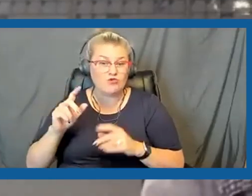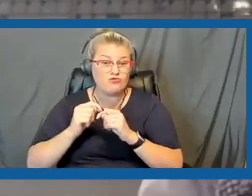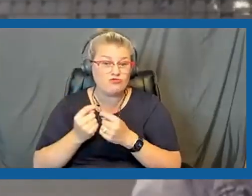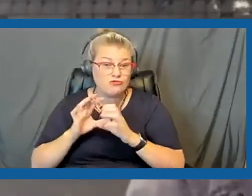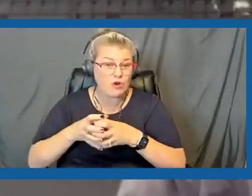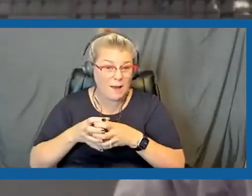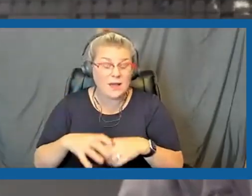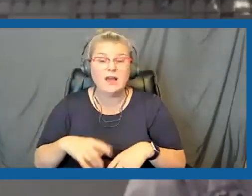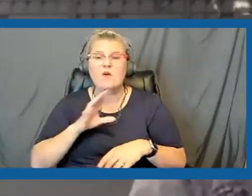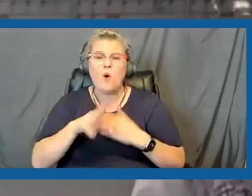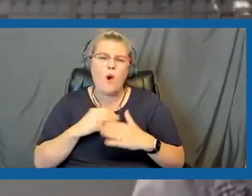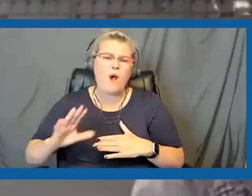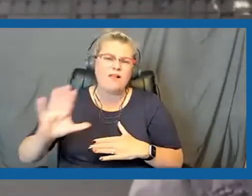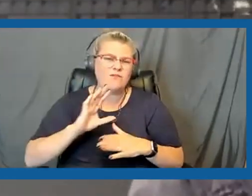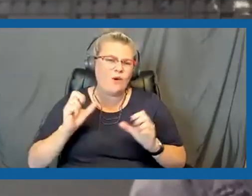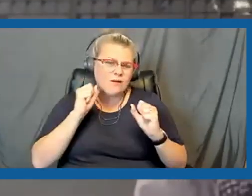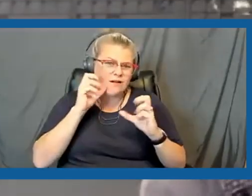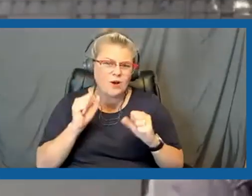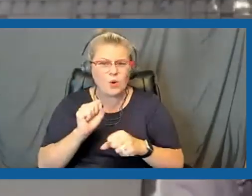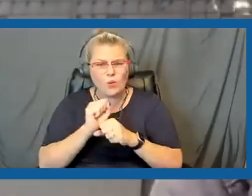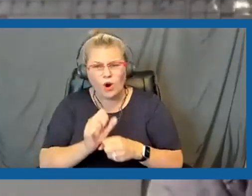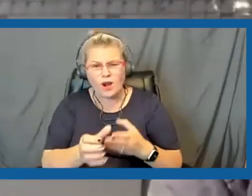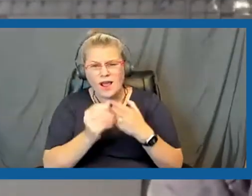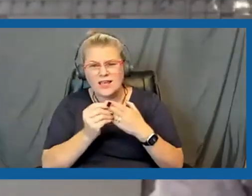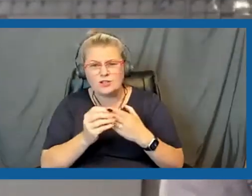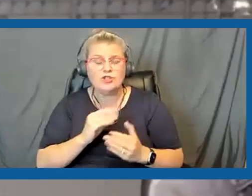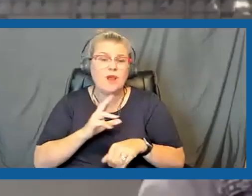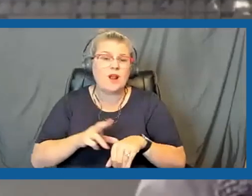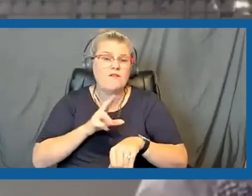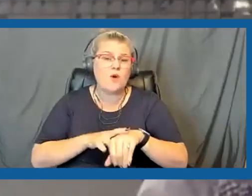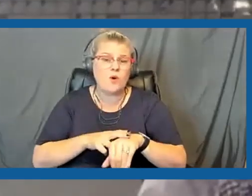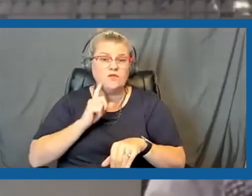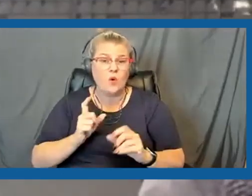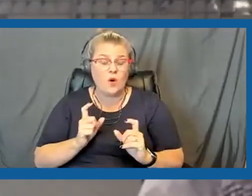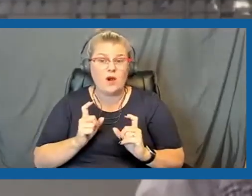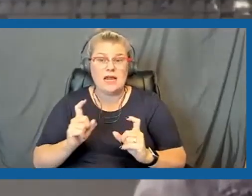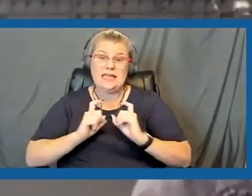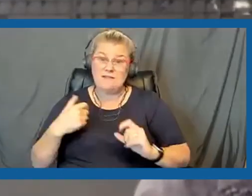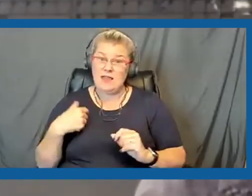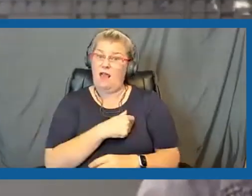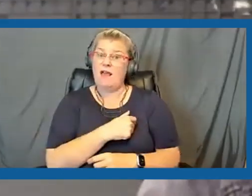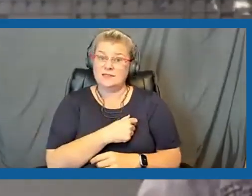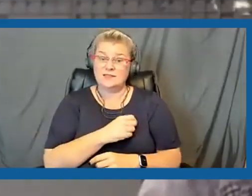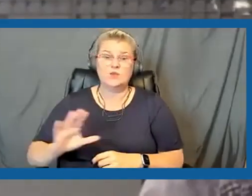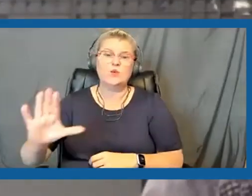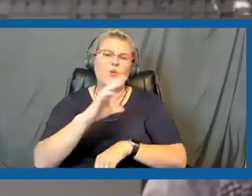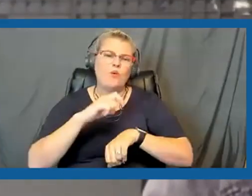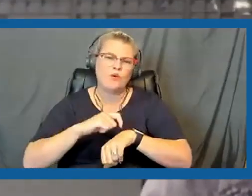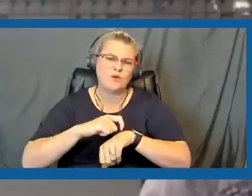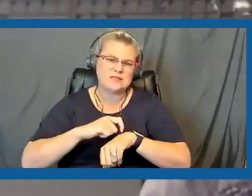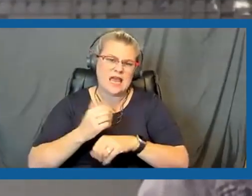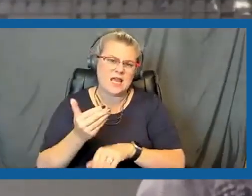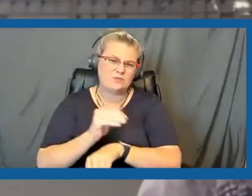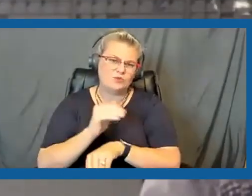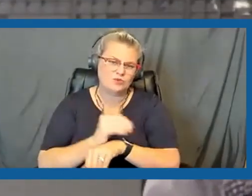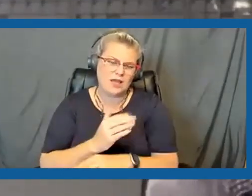your incredible work, leadership, and of course, for giving us your time here